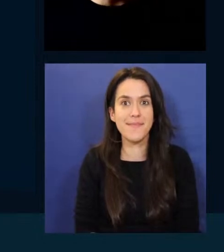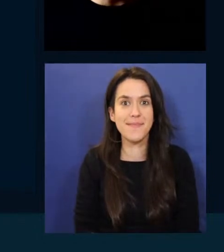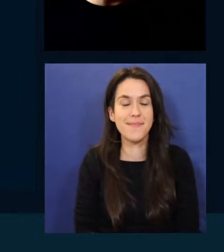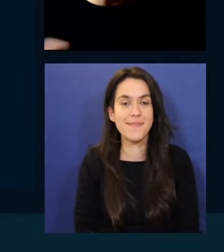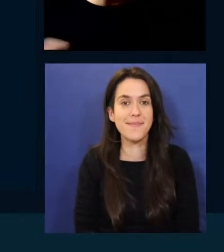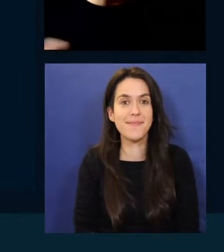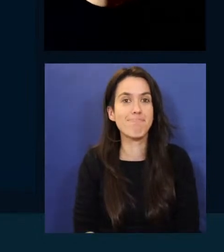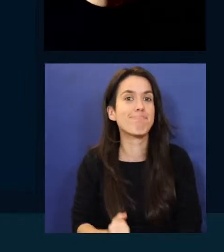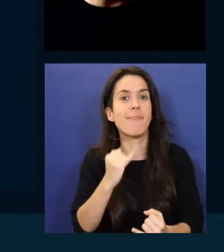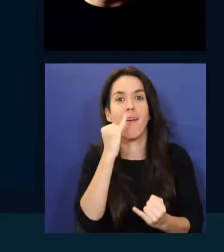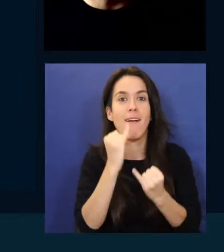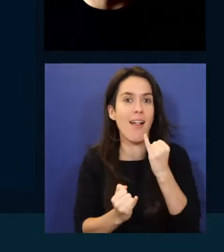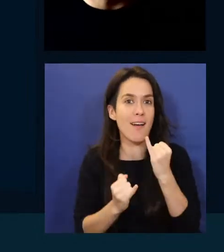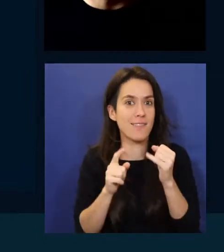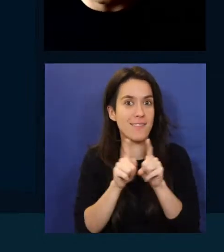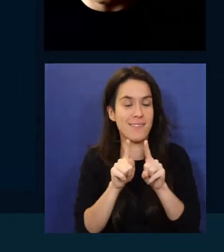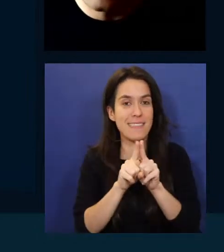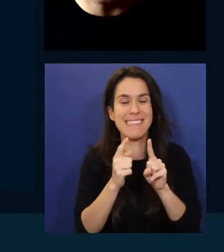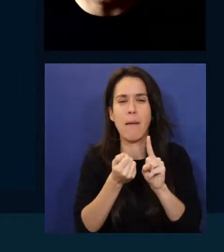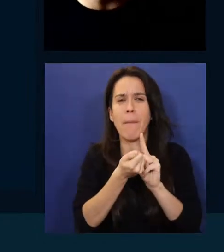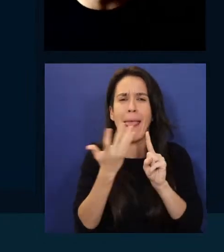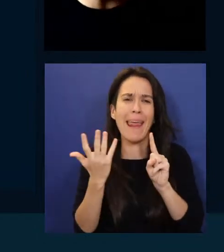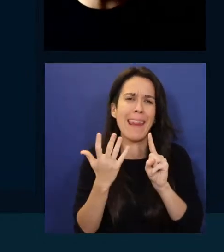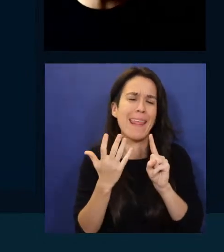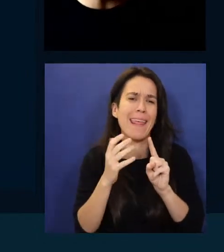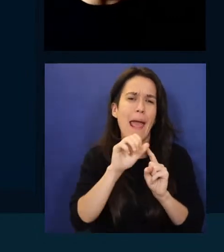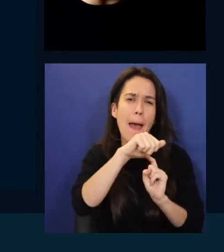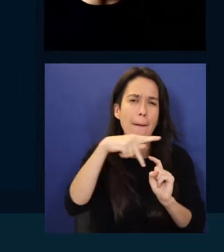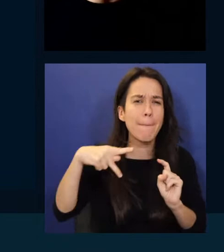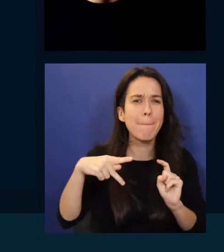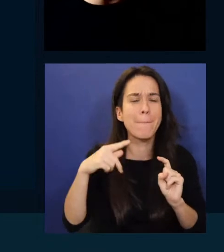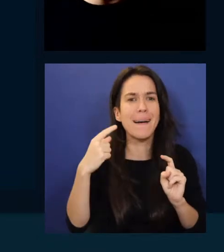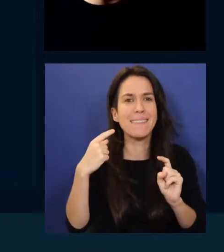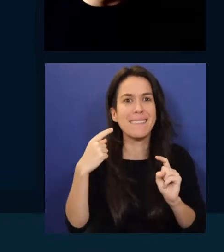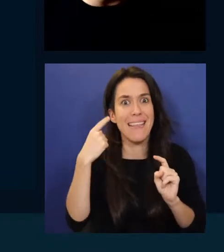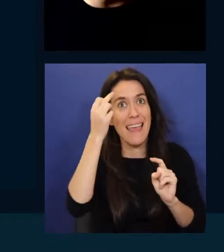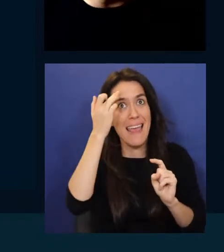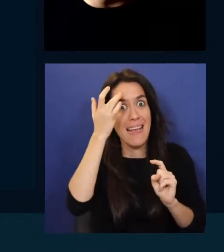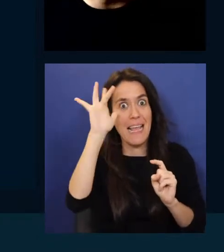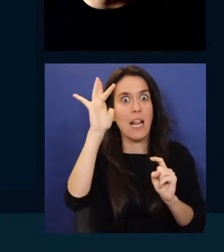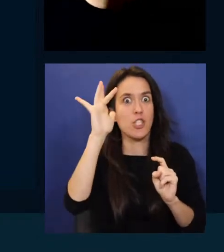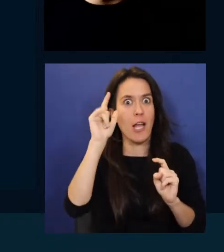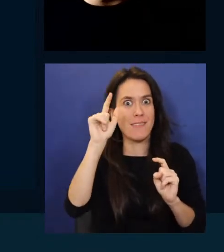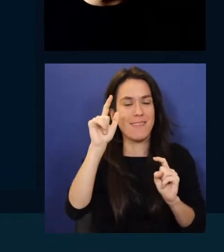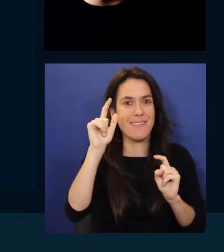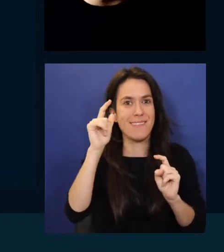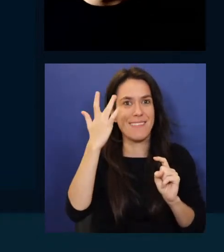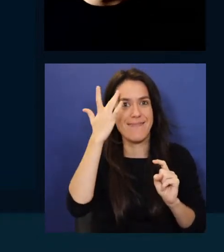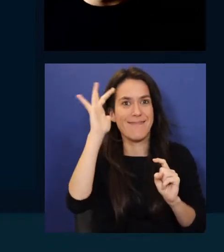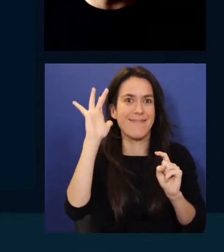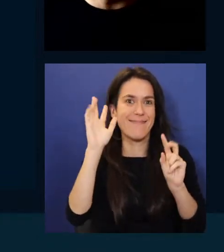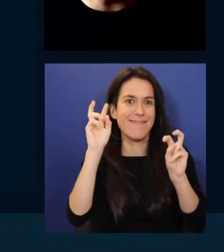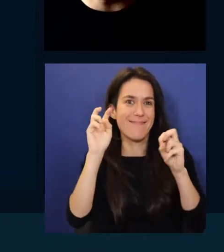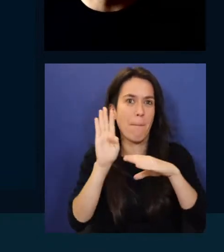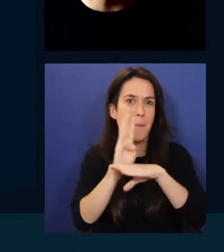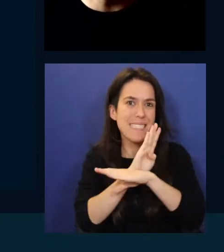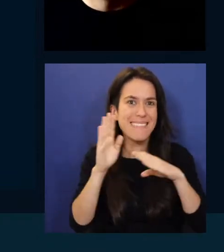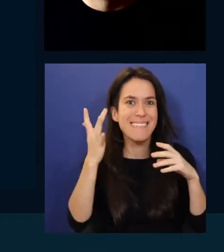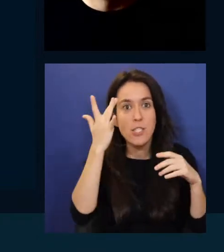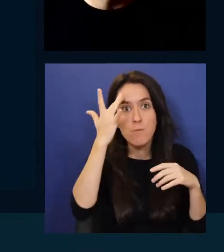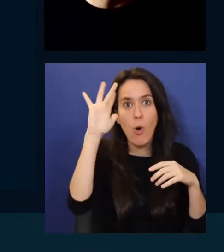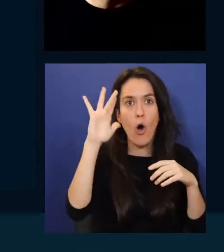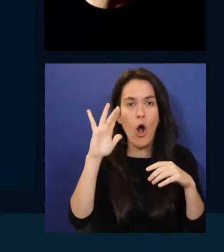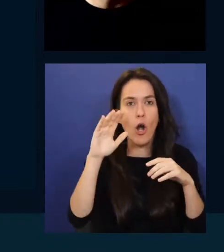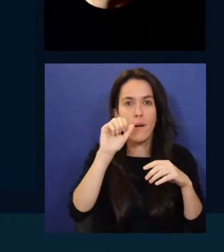modern application patterns that we see span the intelligent cloud and the intelligent edge, right? I think, remember Satya a few years ago launched this